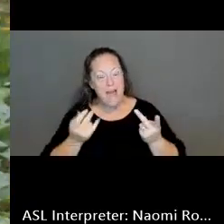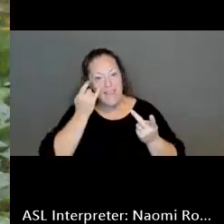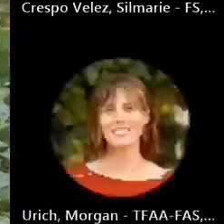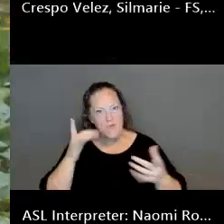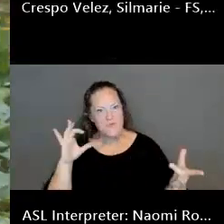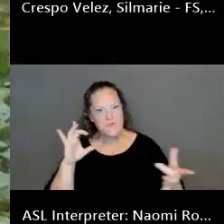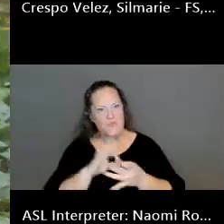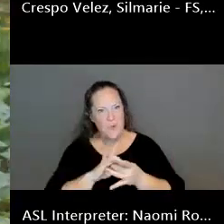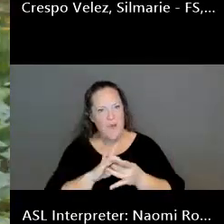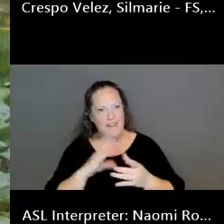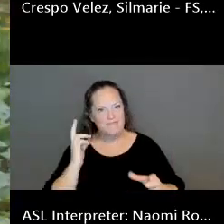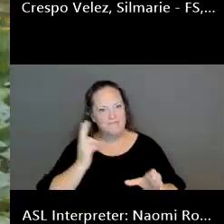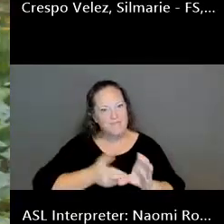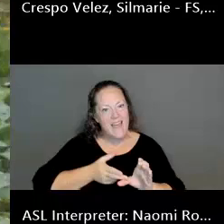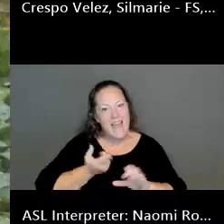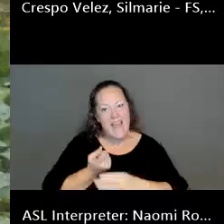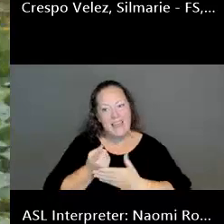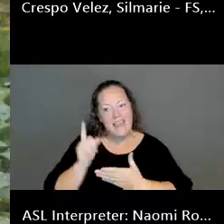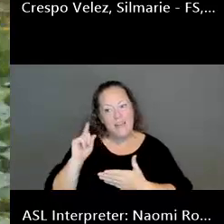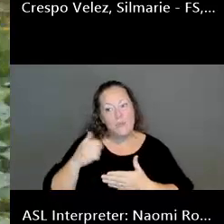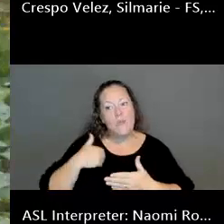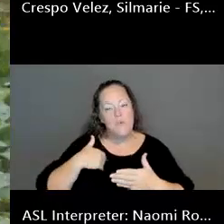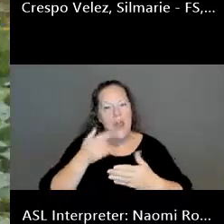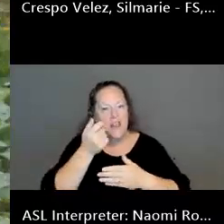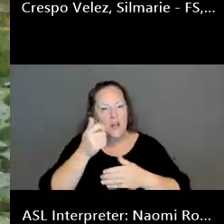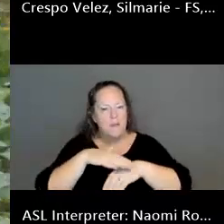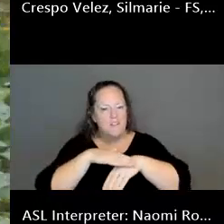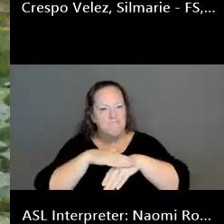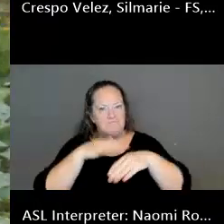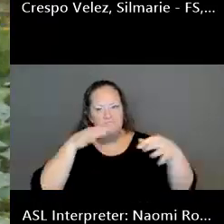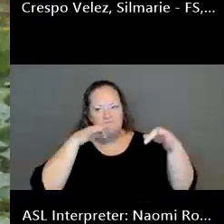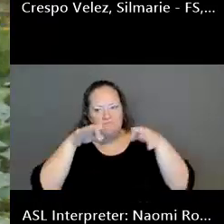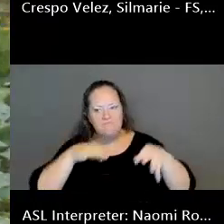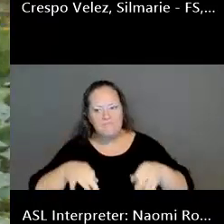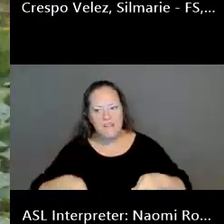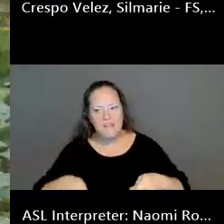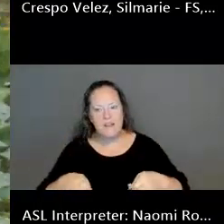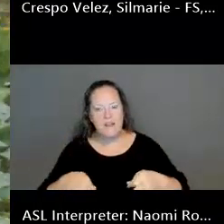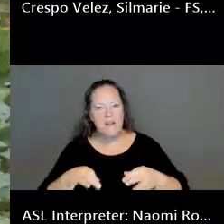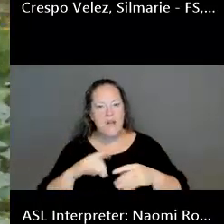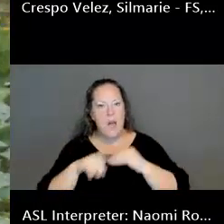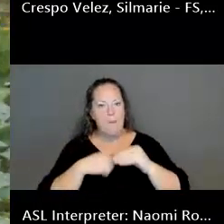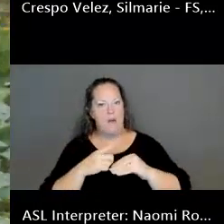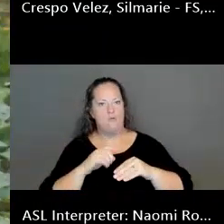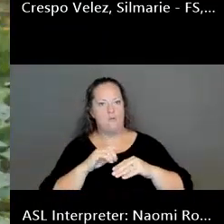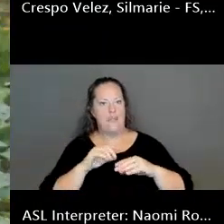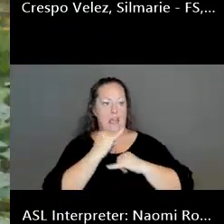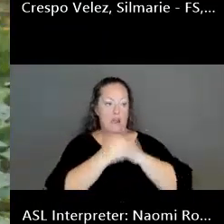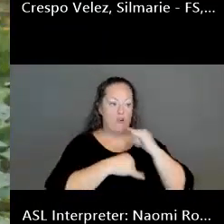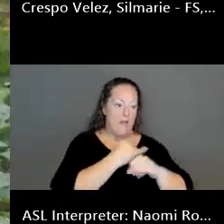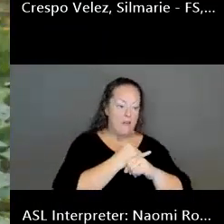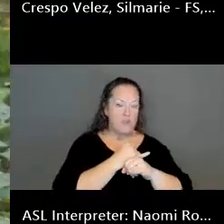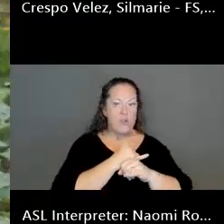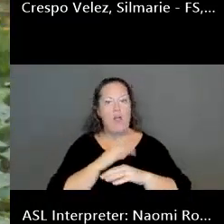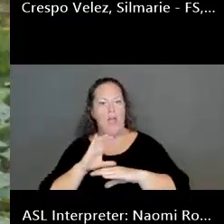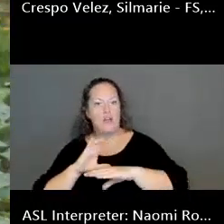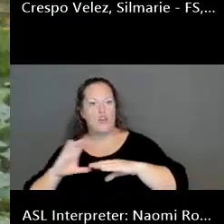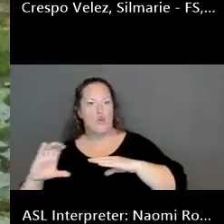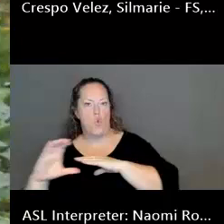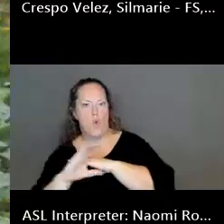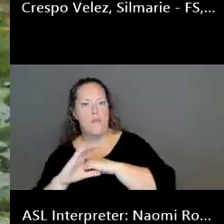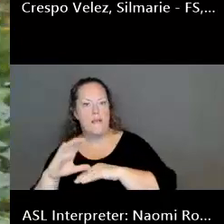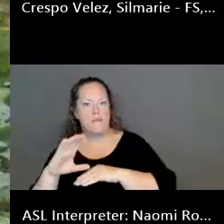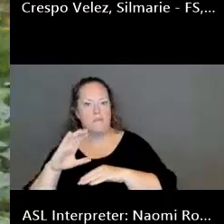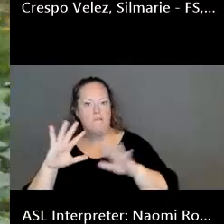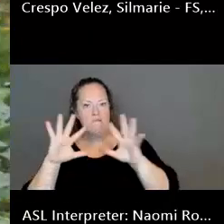little bit of an overview of the Climate Hub network and the work of the International and the Caribbean Climate Hub. For those